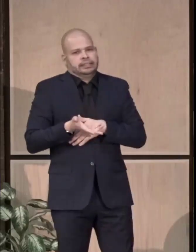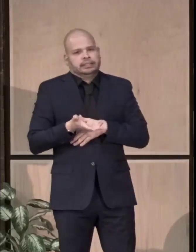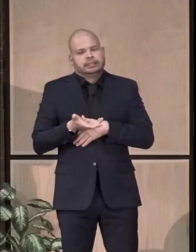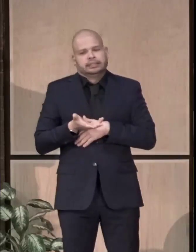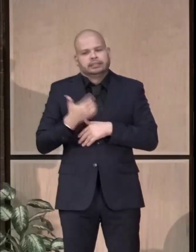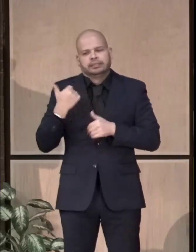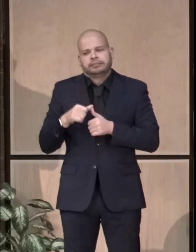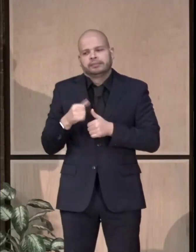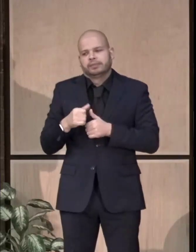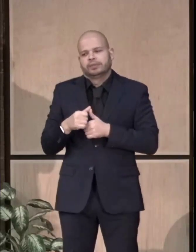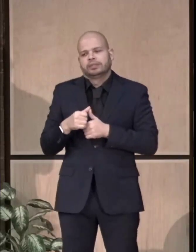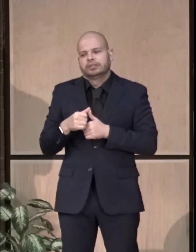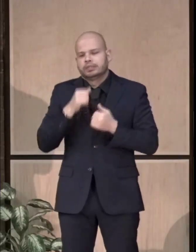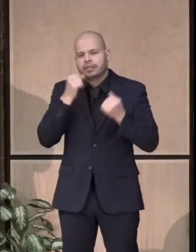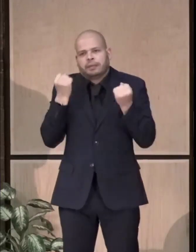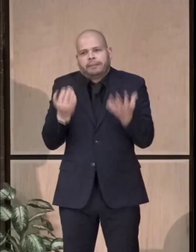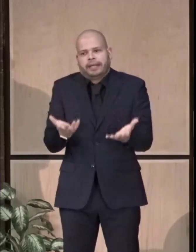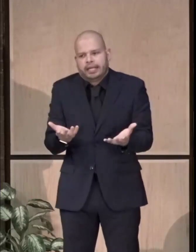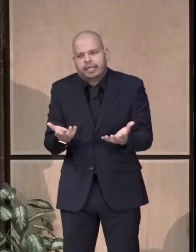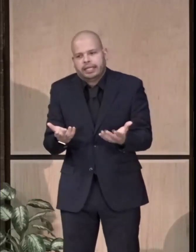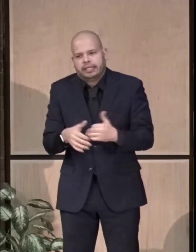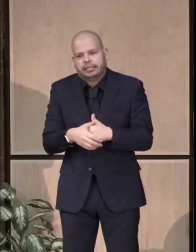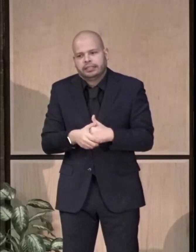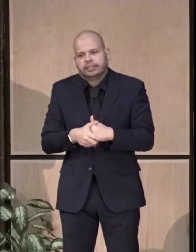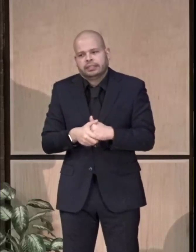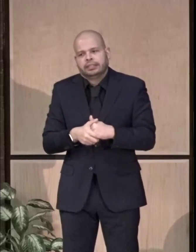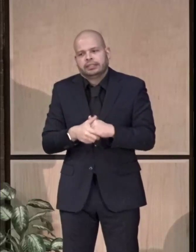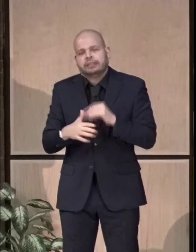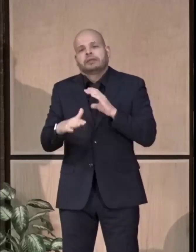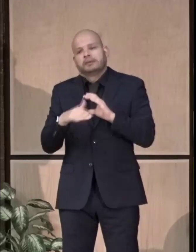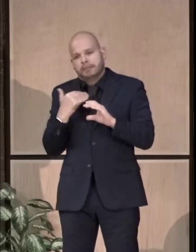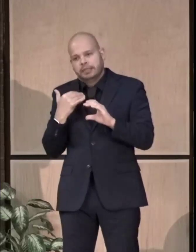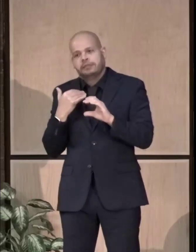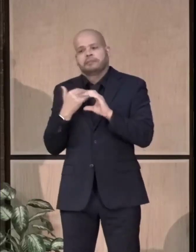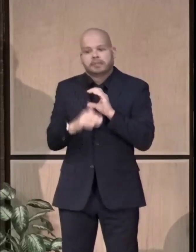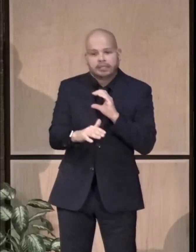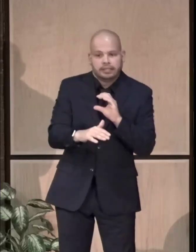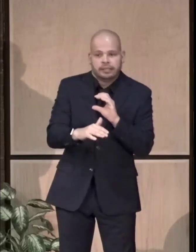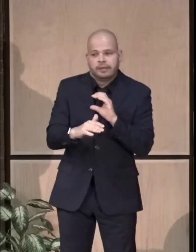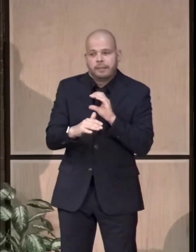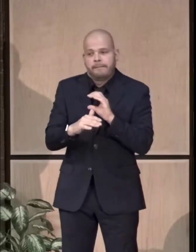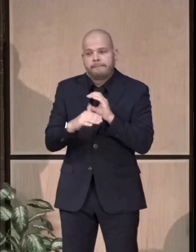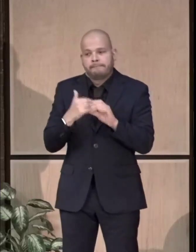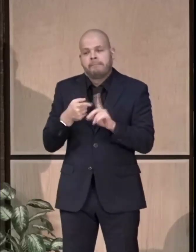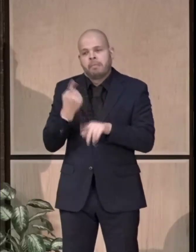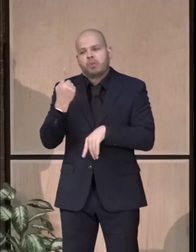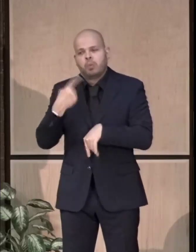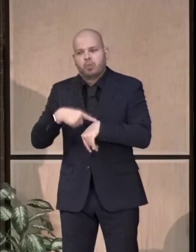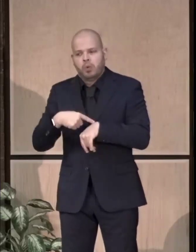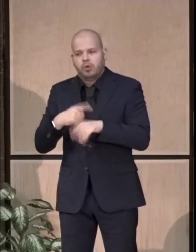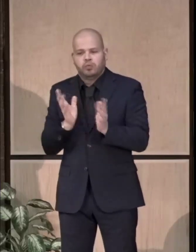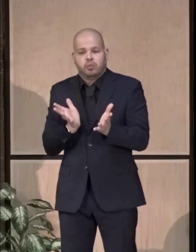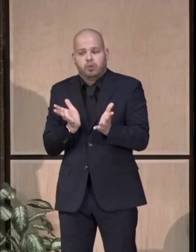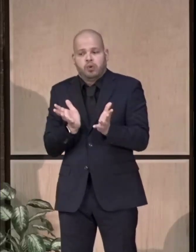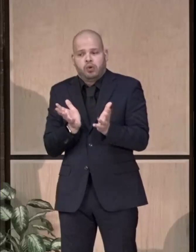I think this email chain kind of came through one conversation I had with them. But